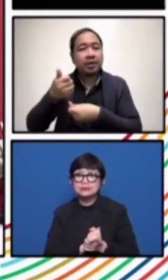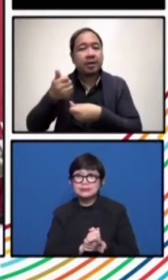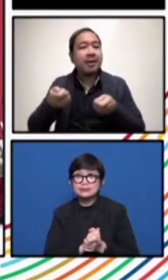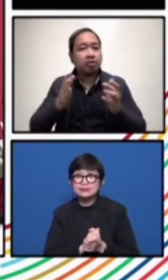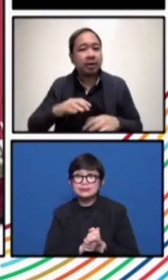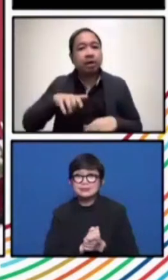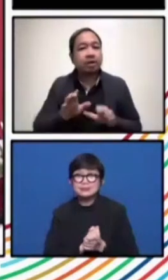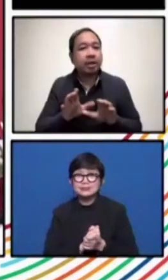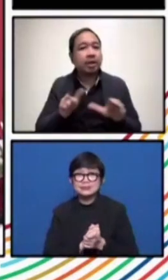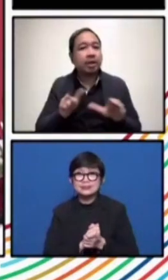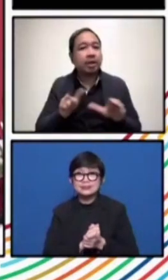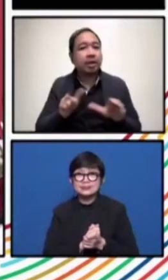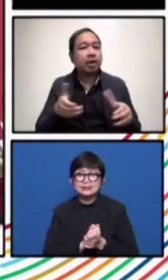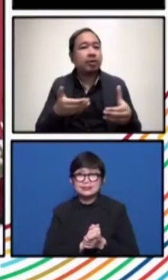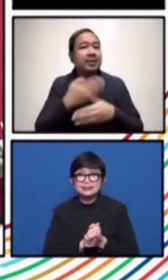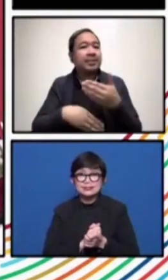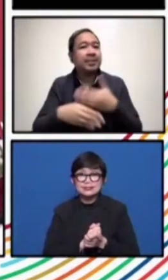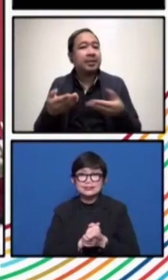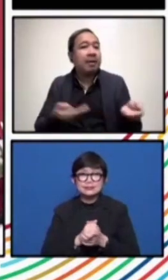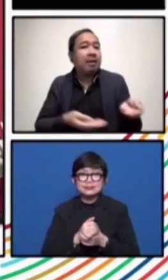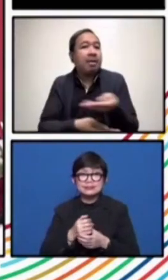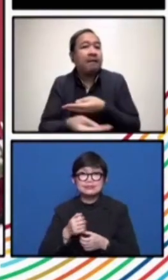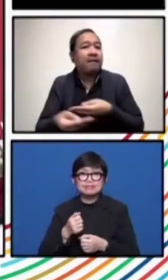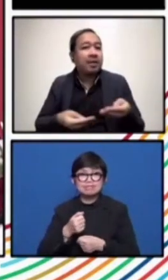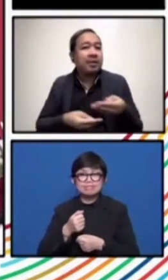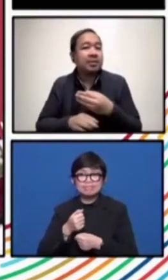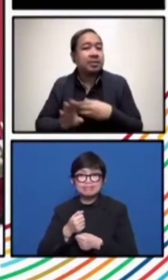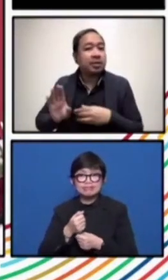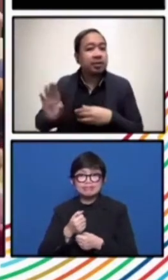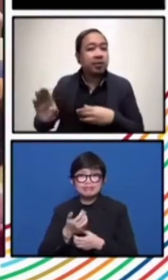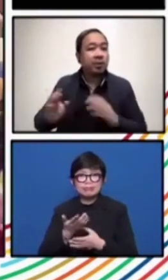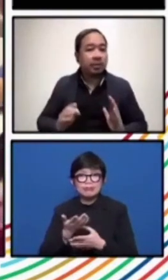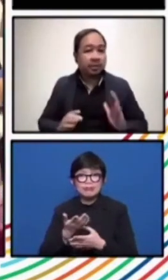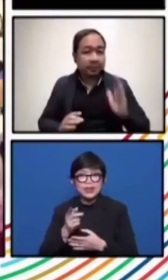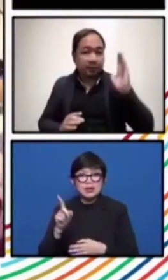on disability affairs from Philippines to make his intervention